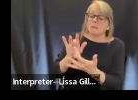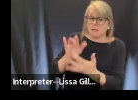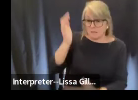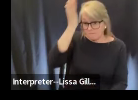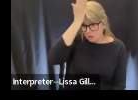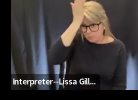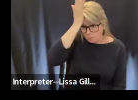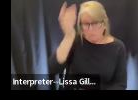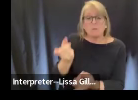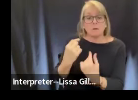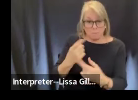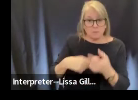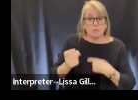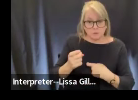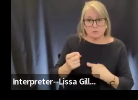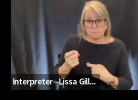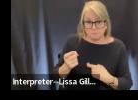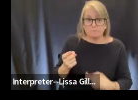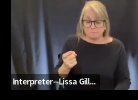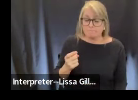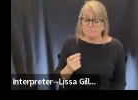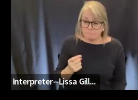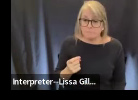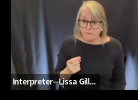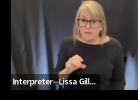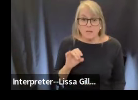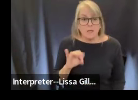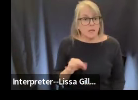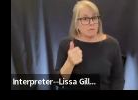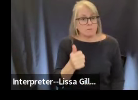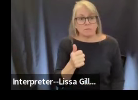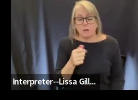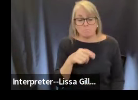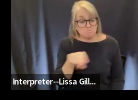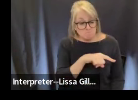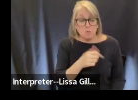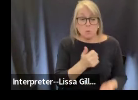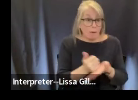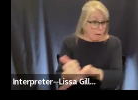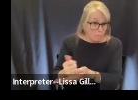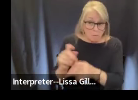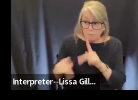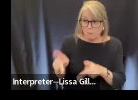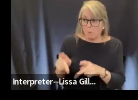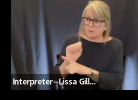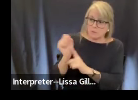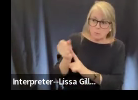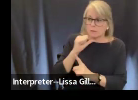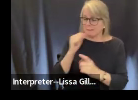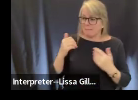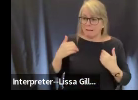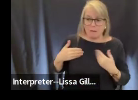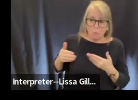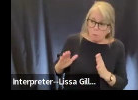smoke alarms out. So, you know, for those of you who are helping those who may be in this situation where they don't have the means